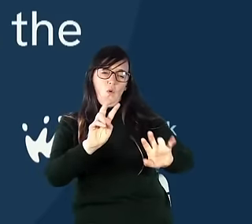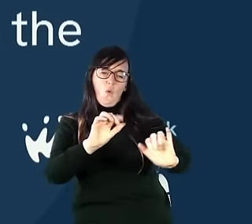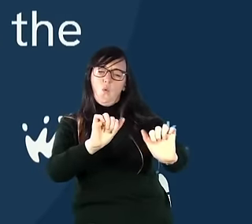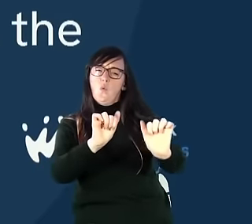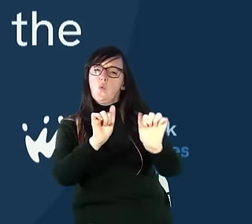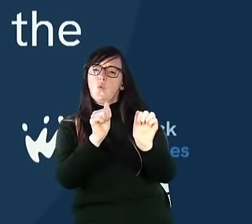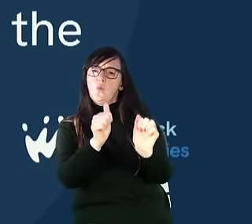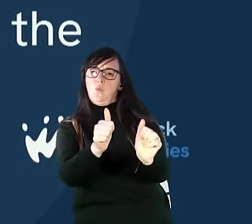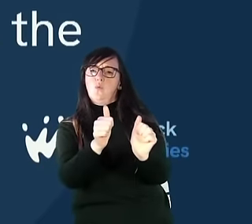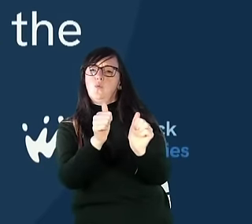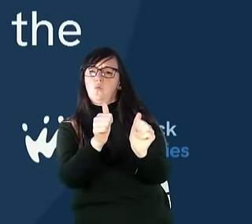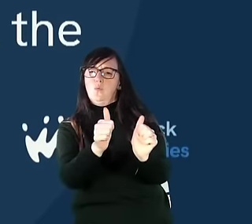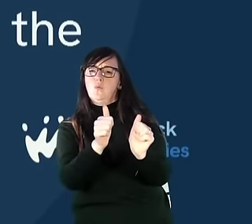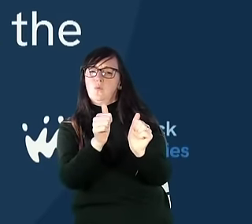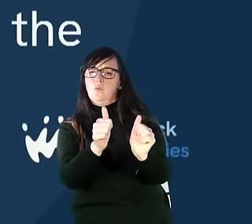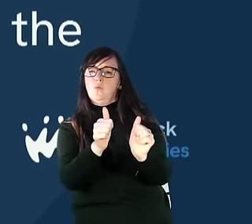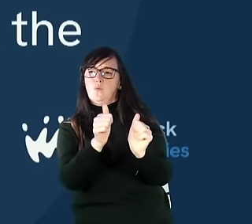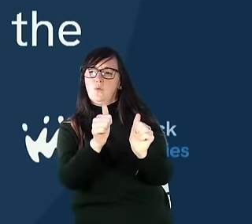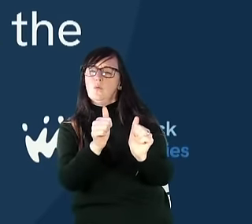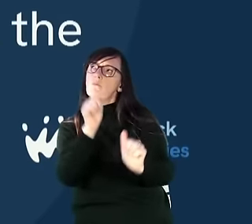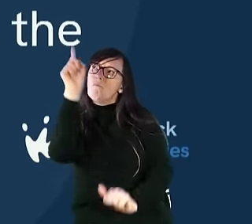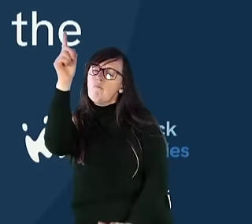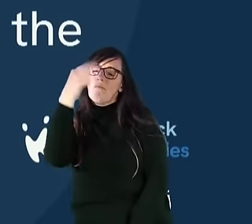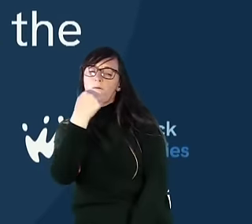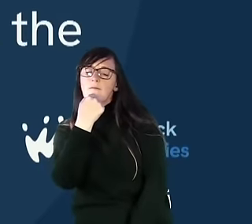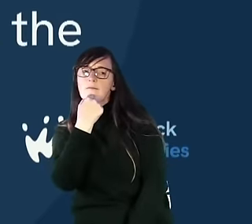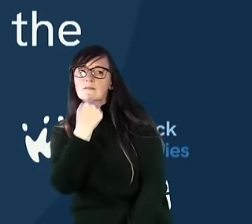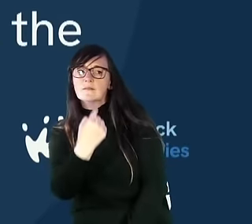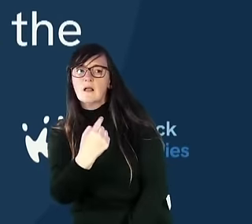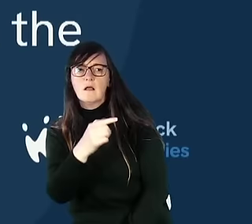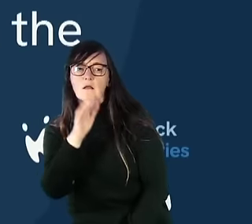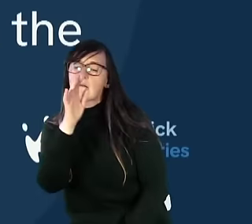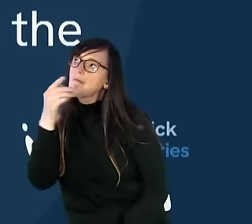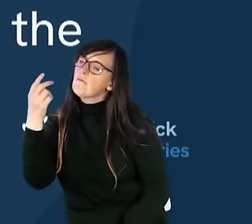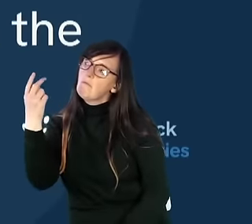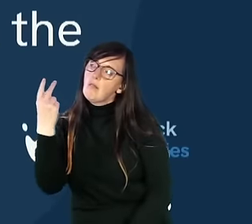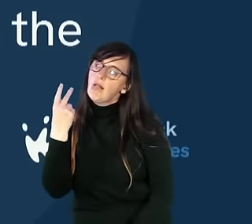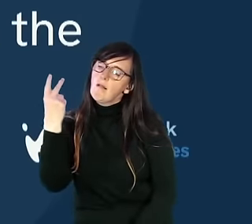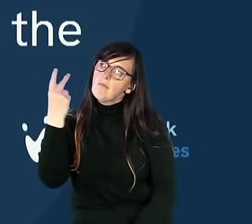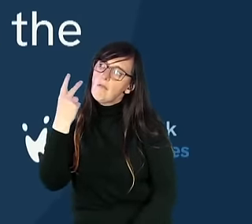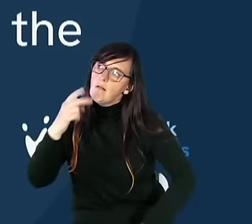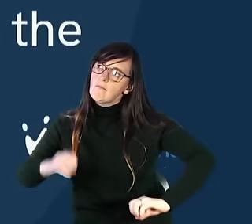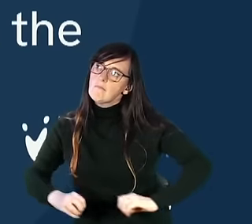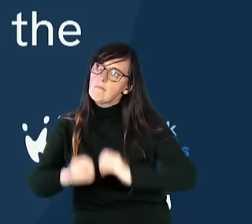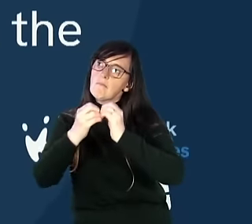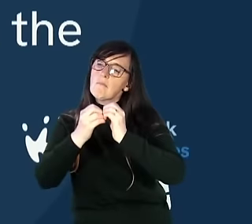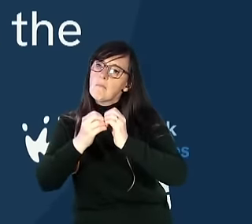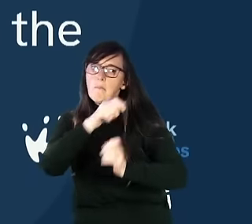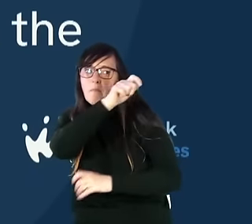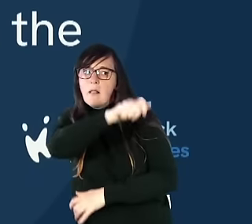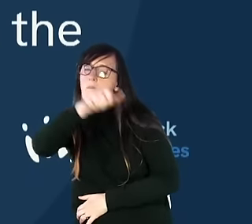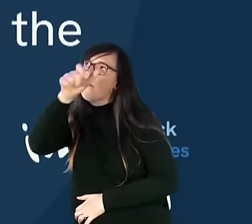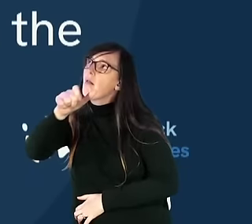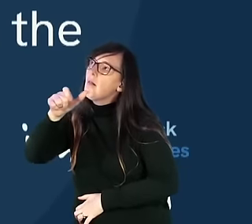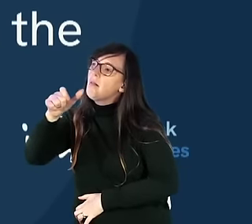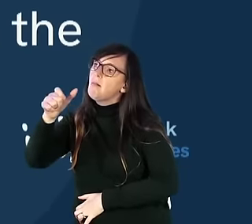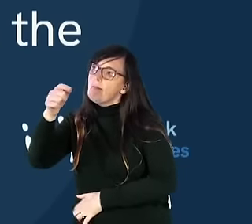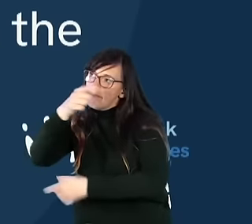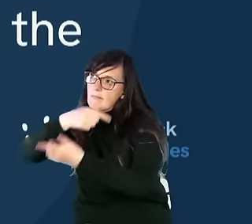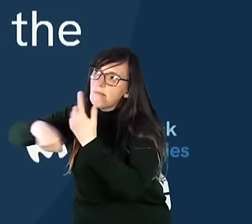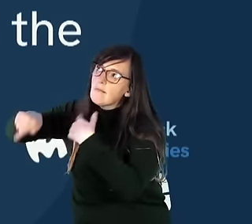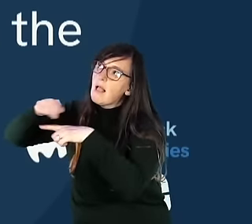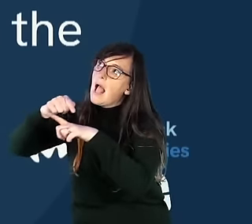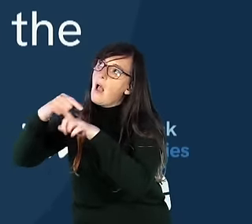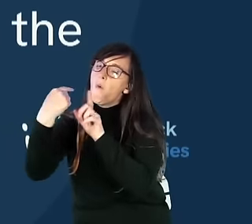good. Then God said, let us make mankind in our image, in our likeness, so that they